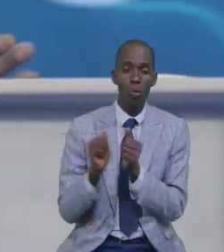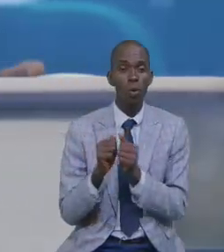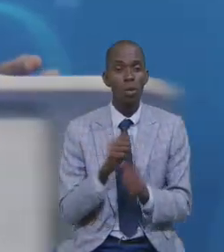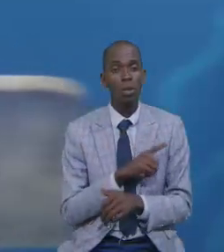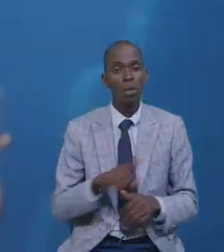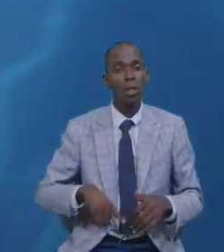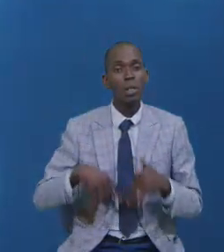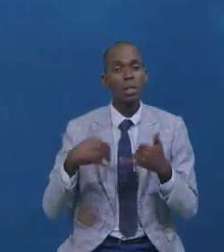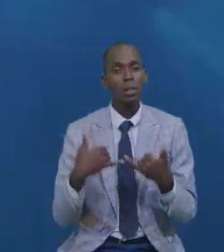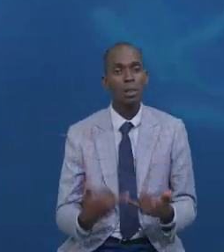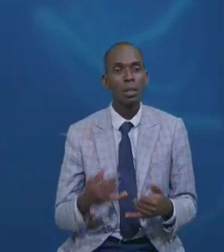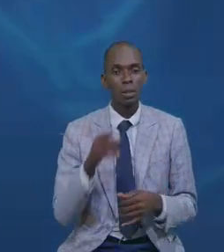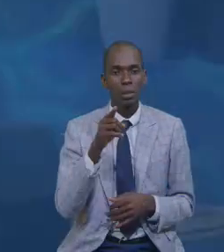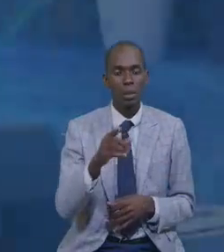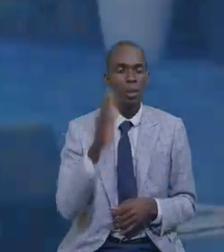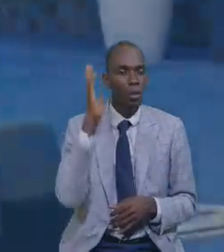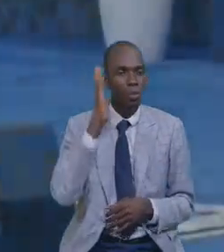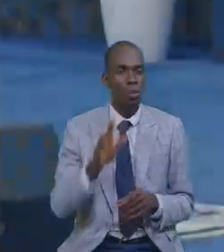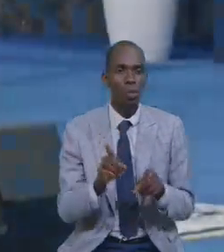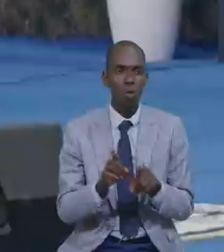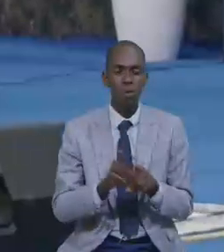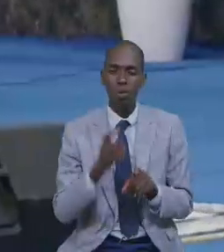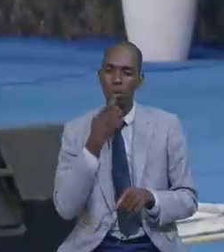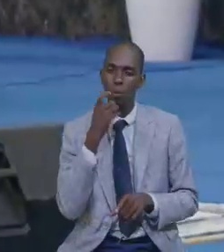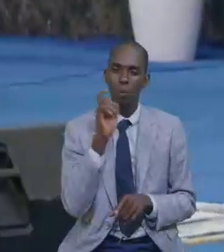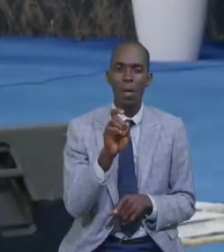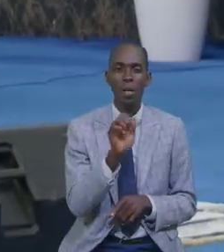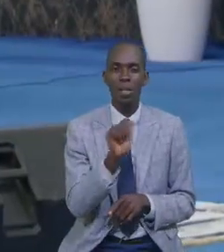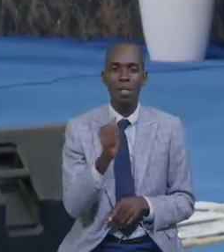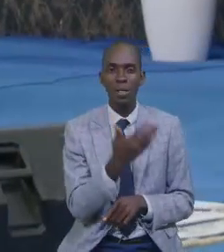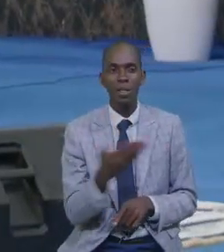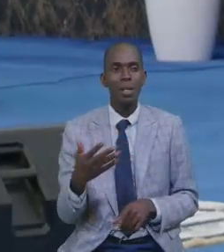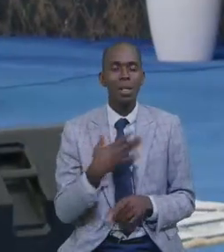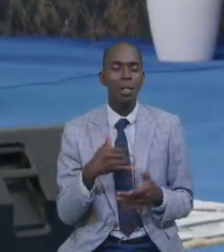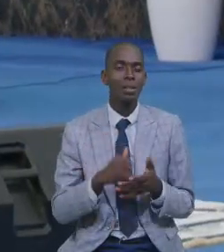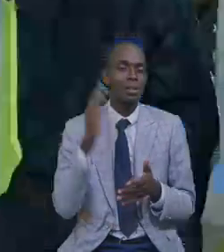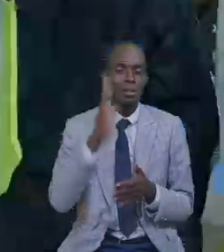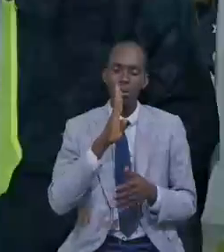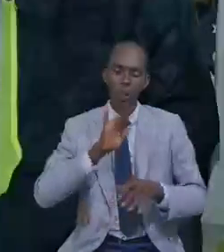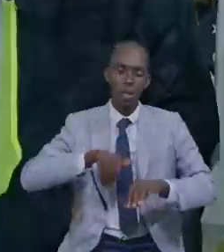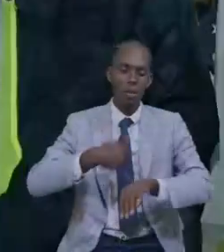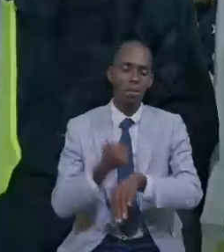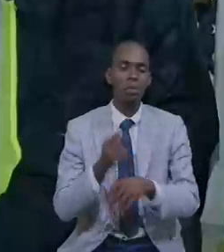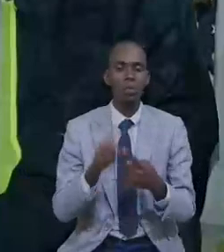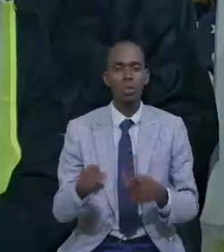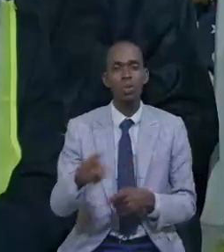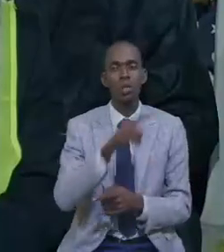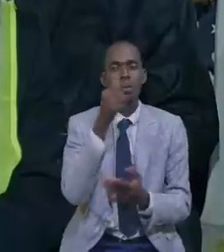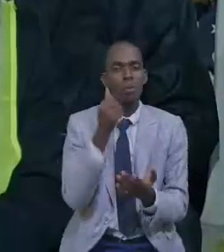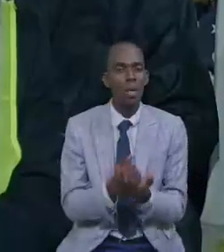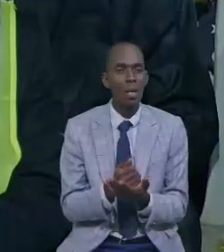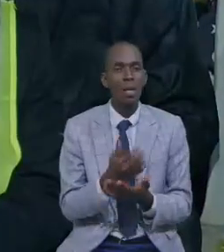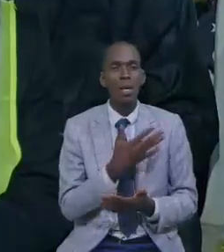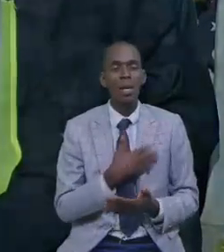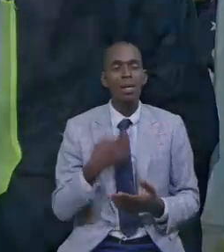shalt also decree a thing, and it shall be established unto thee, and the